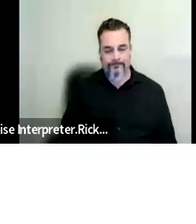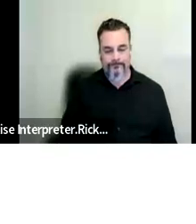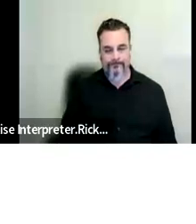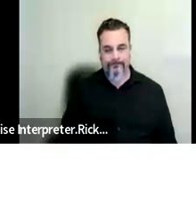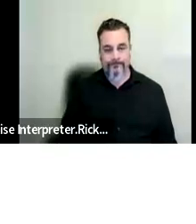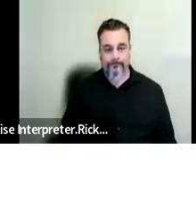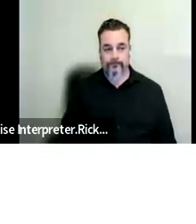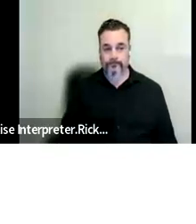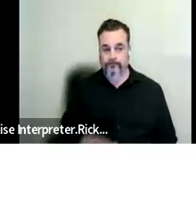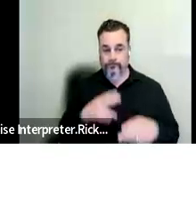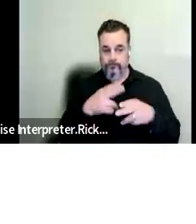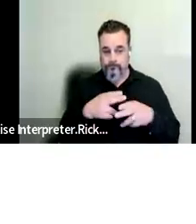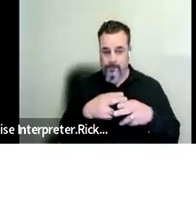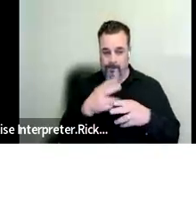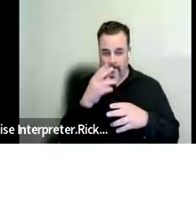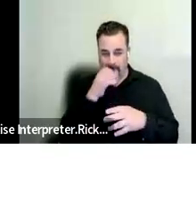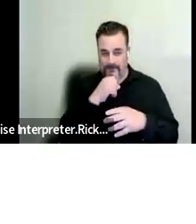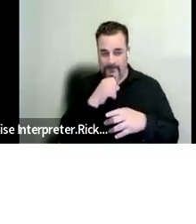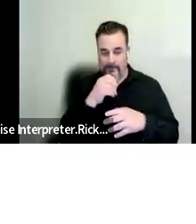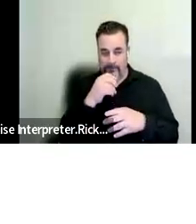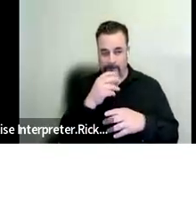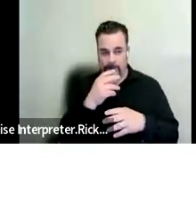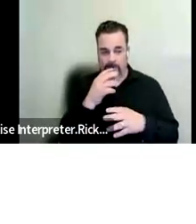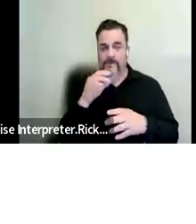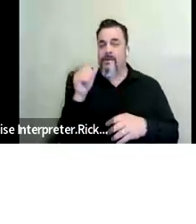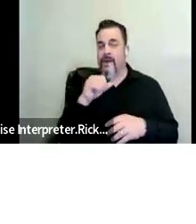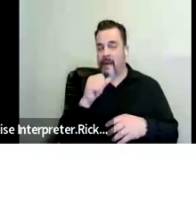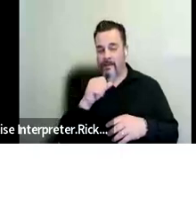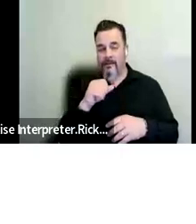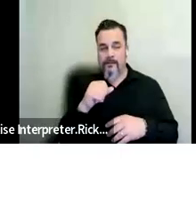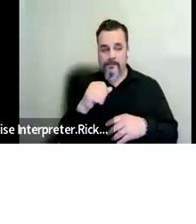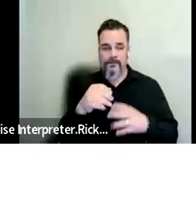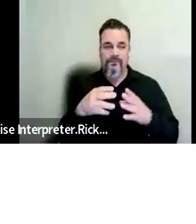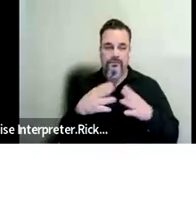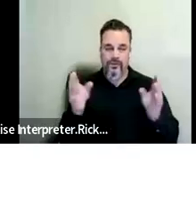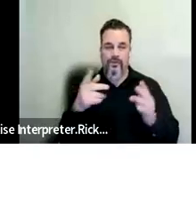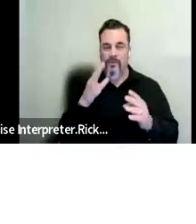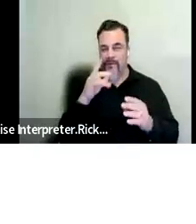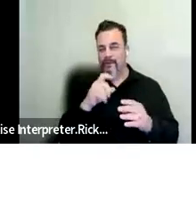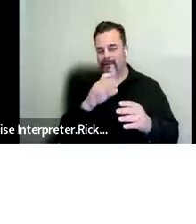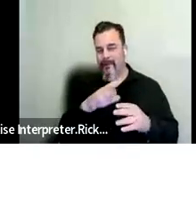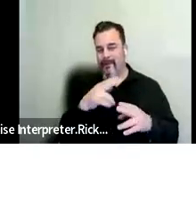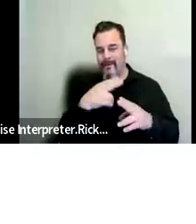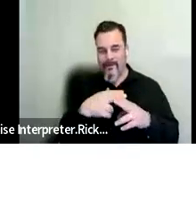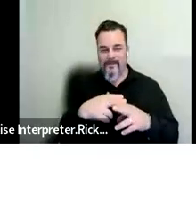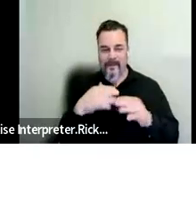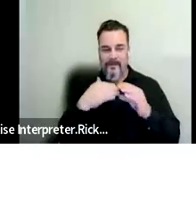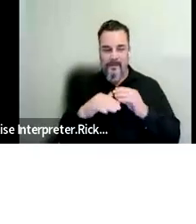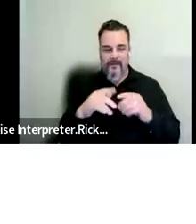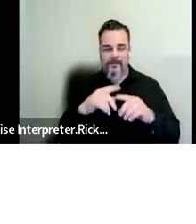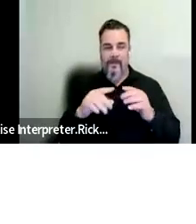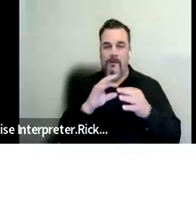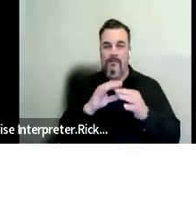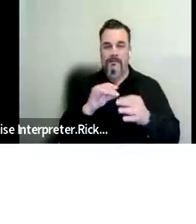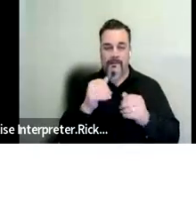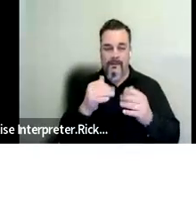Is a name missing from this list? Oh yeah, well yes, sorry, you would need generally like their name and email, but in terms of